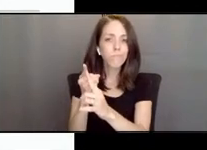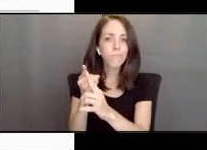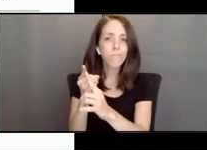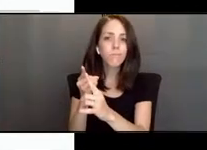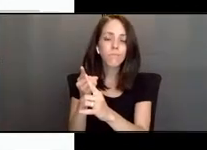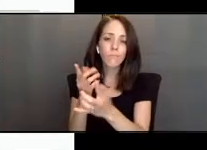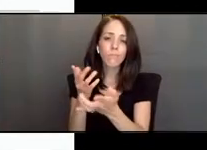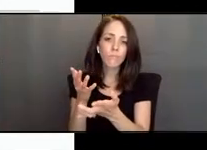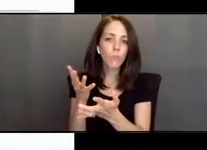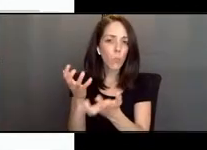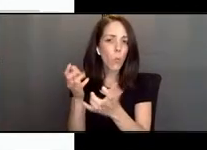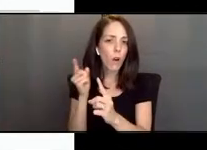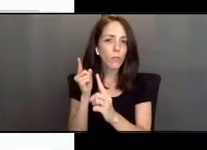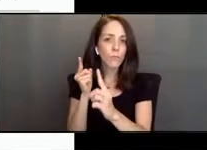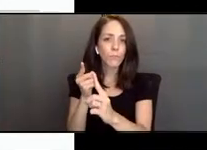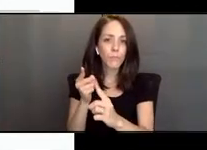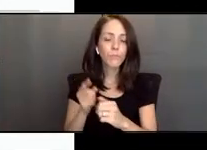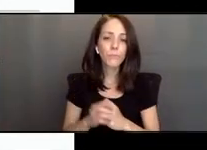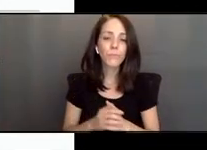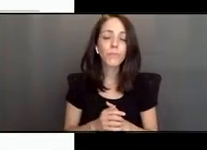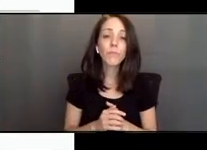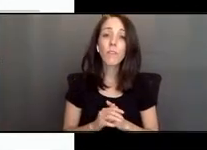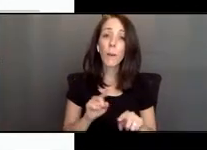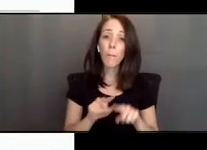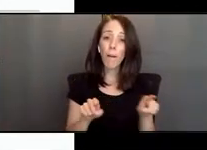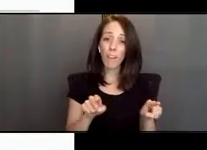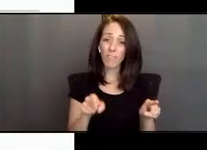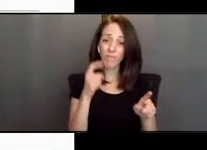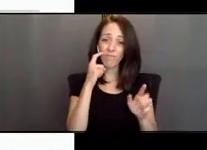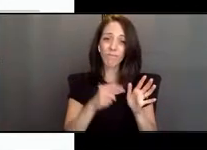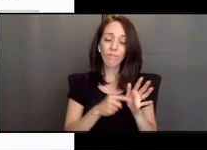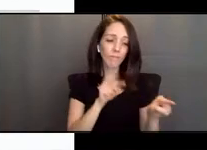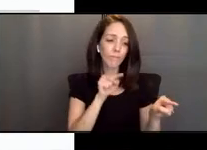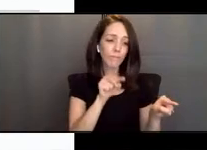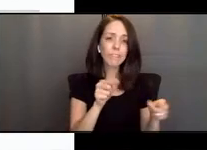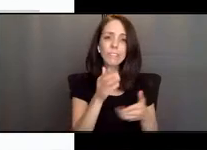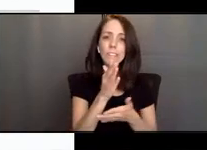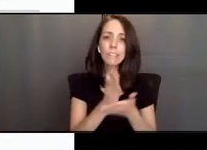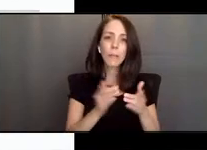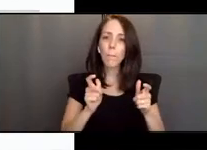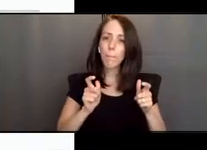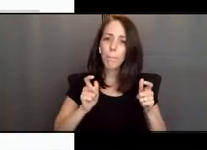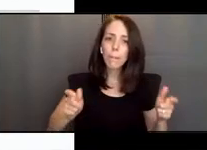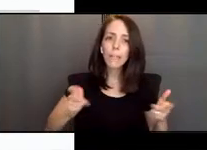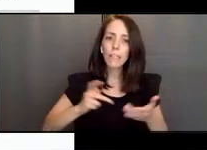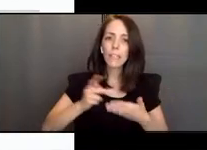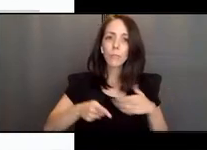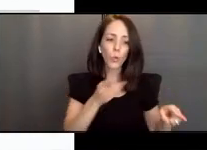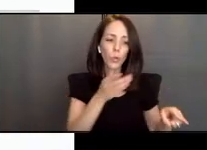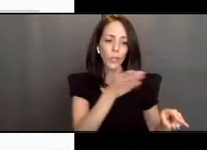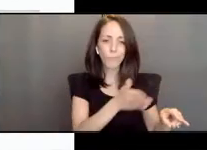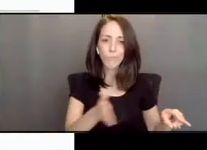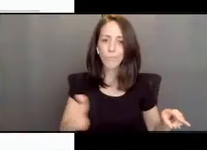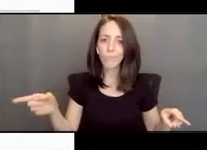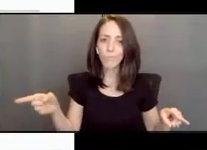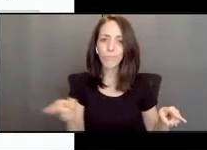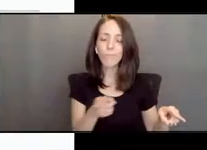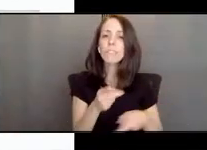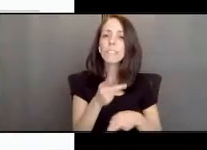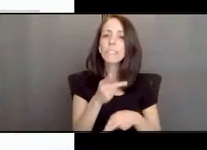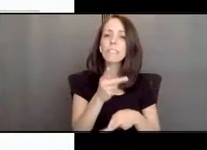end of it. But you can see across some of these major programs that we've been able to keep the tuition